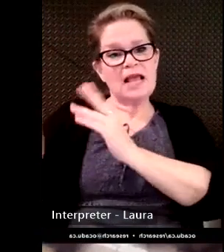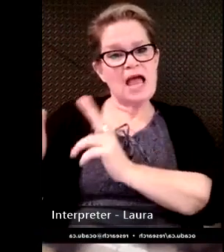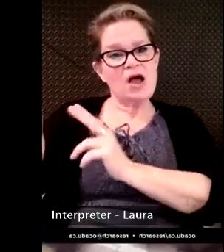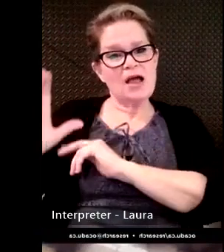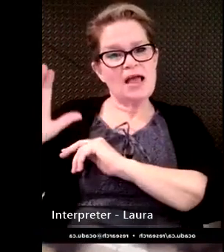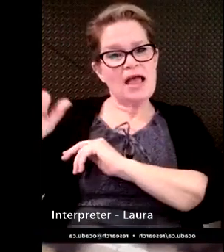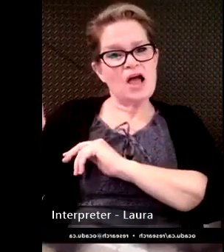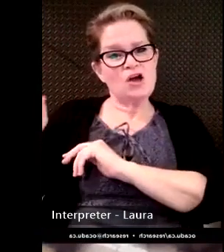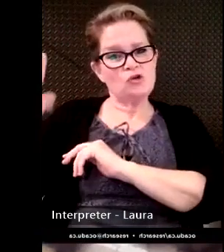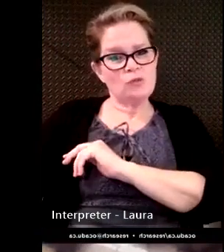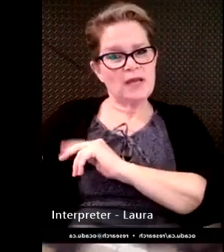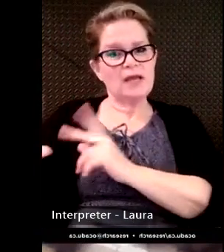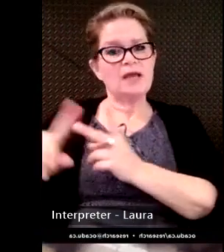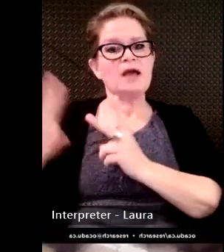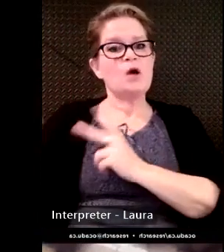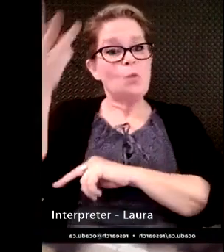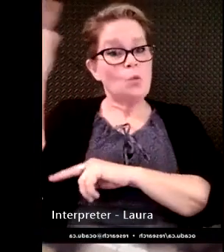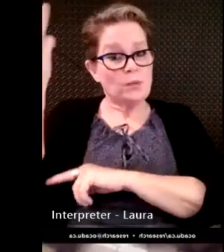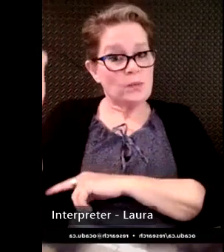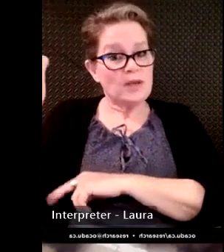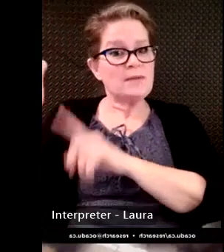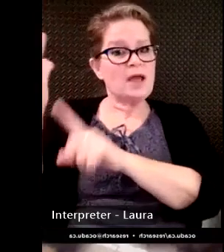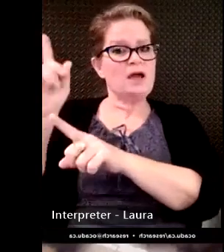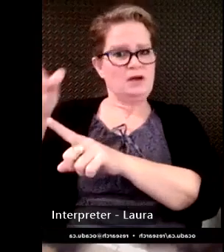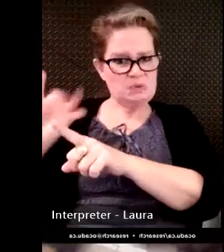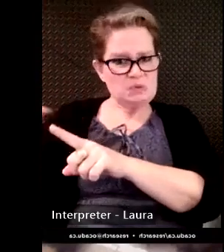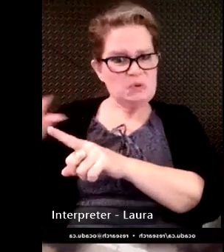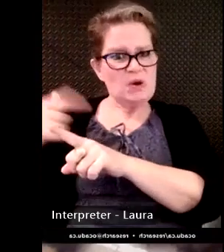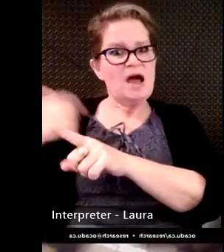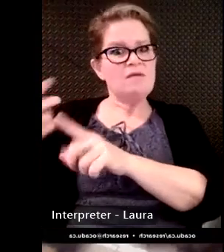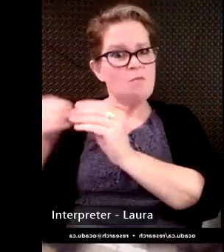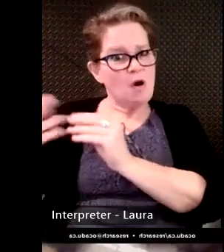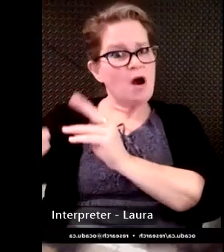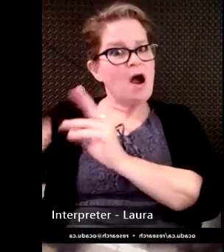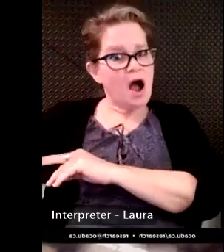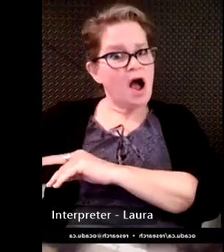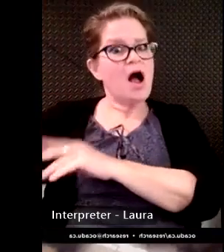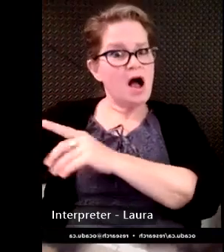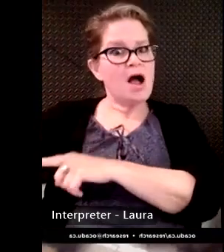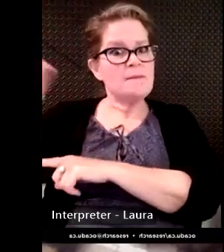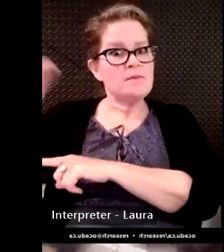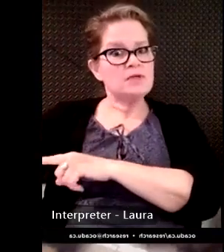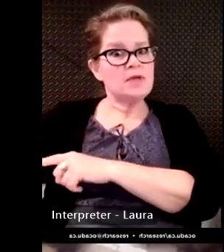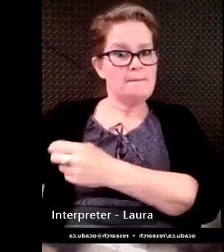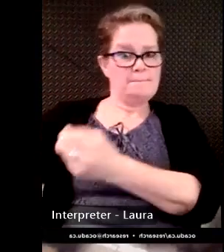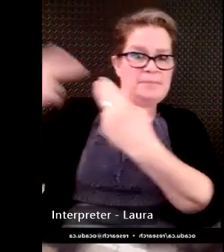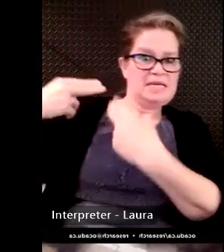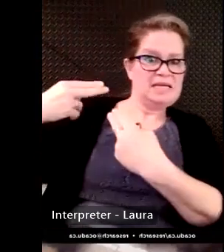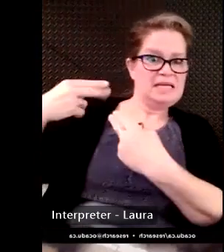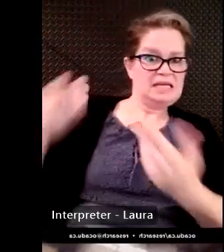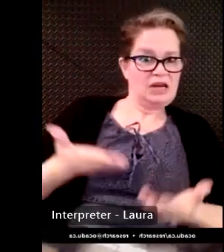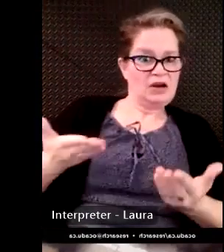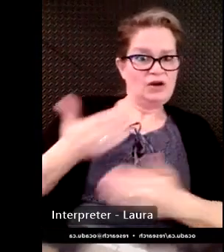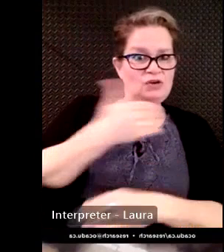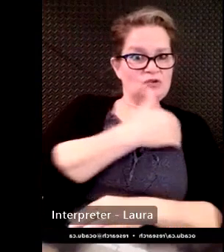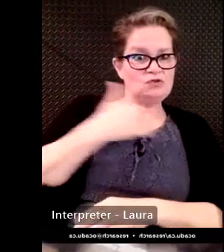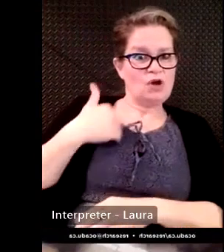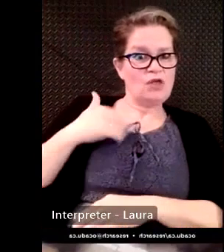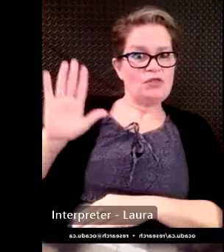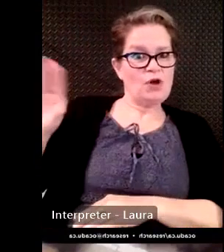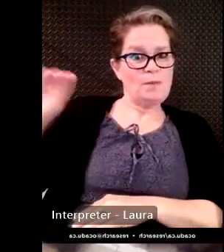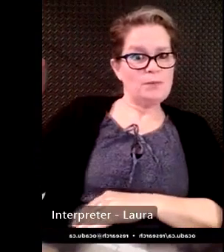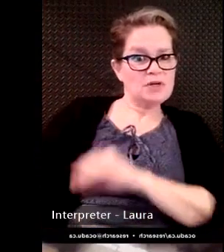and critical in the history of what we consider to be this nation and its nation formation. That's what I was going to. I will